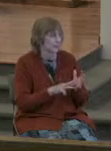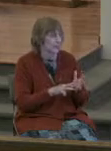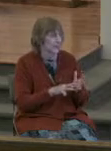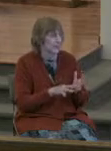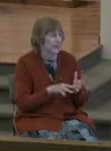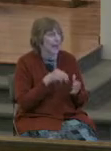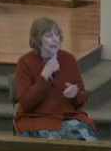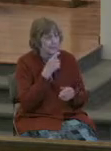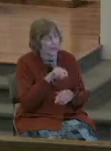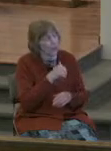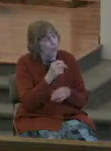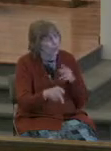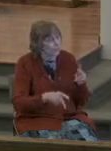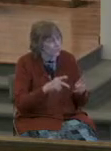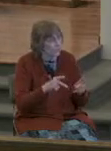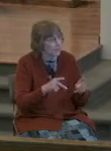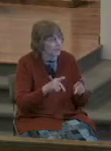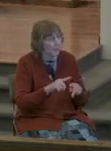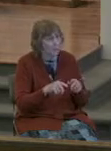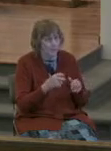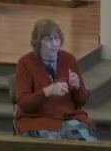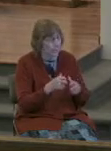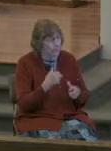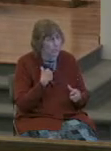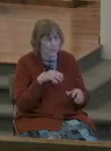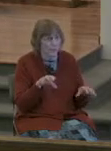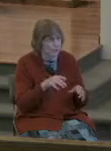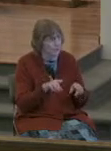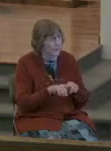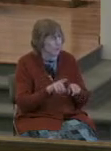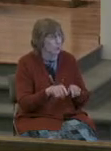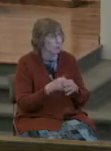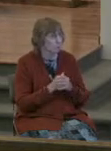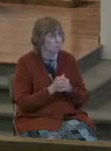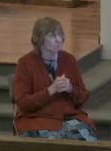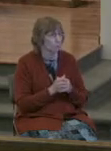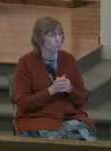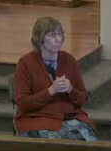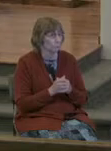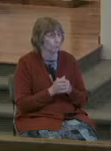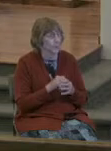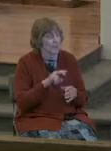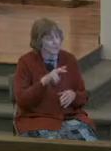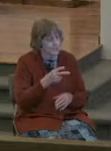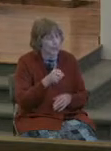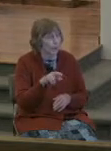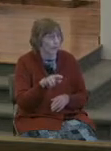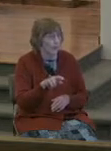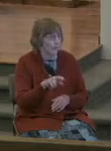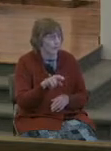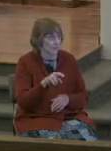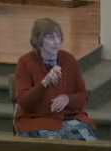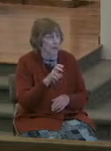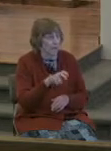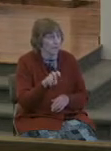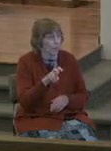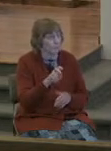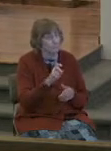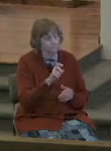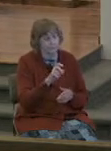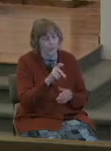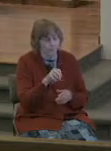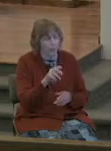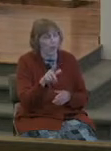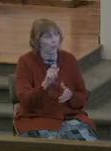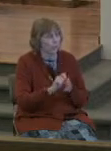and telling others. But the problem is we're not doing it as we should. In 2 Corinthians, Paul wrote, he said, "But if our gospel